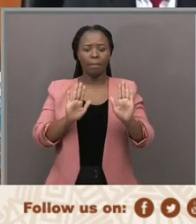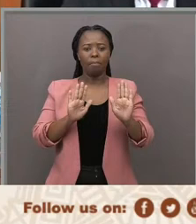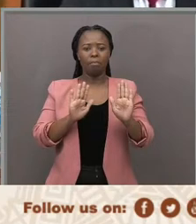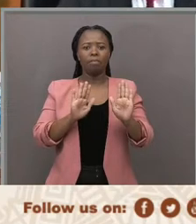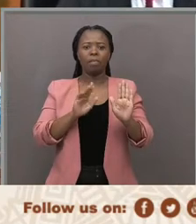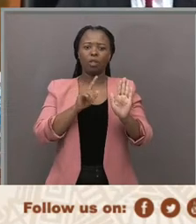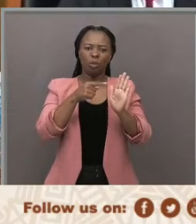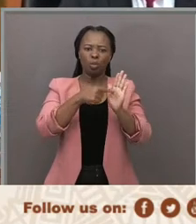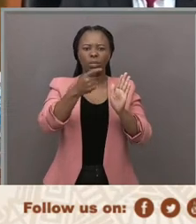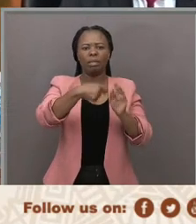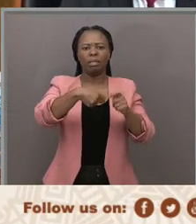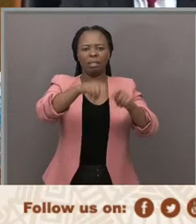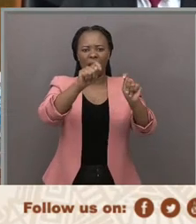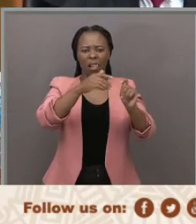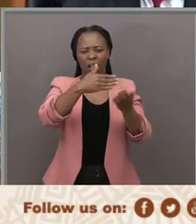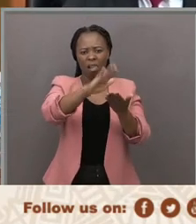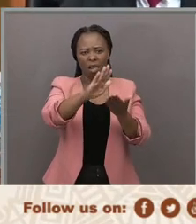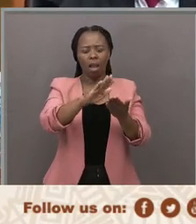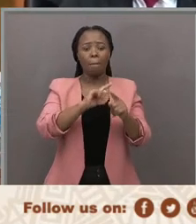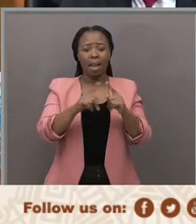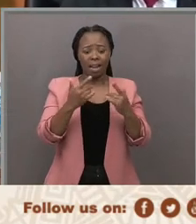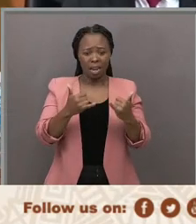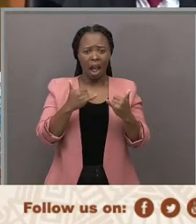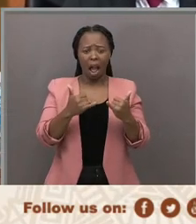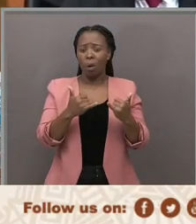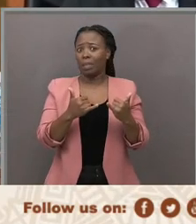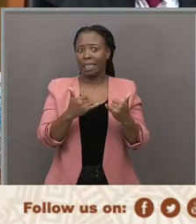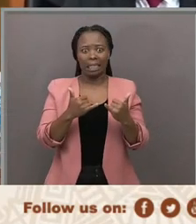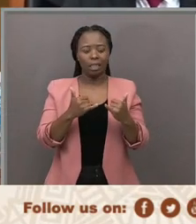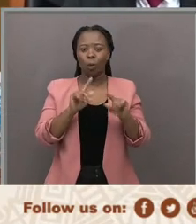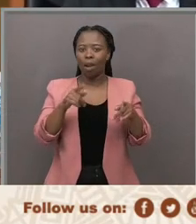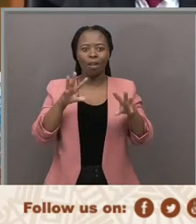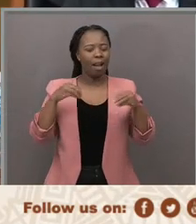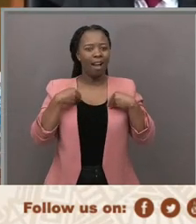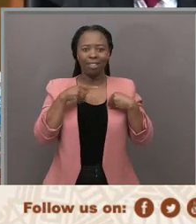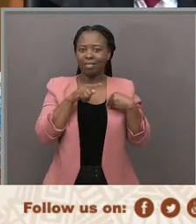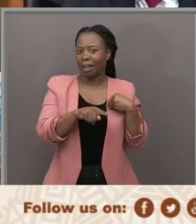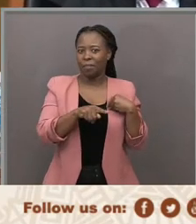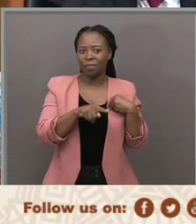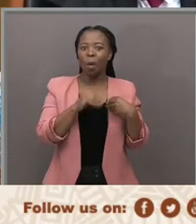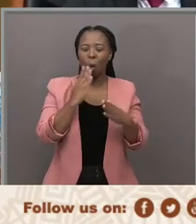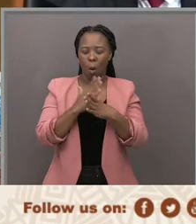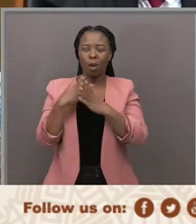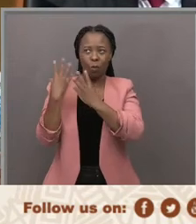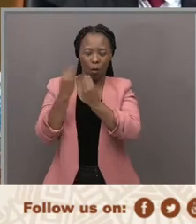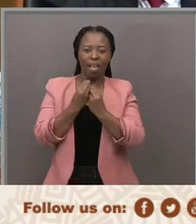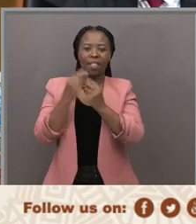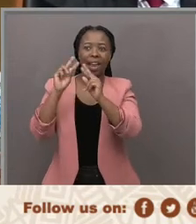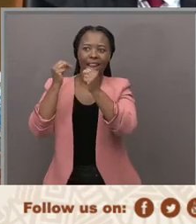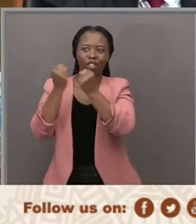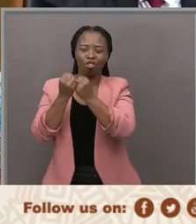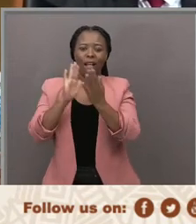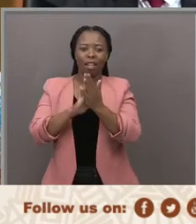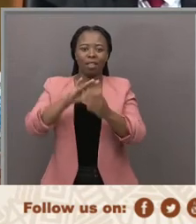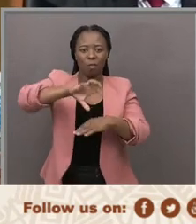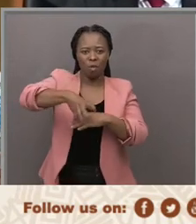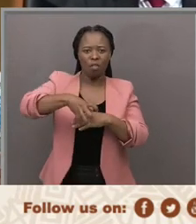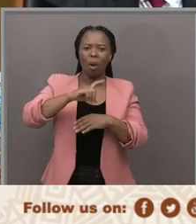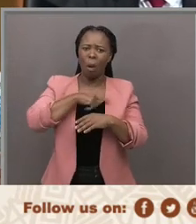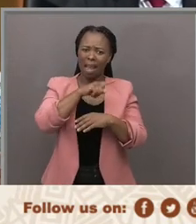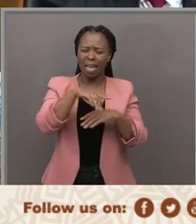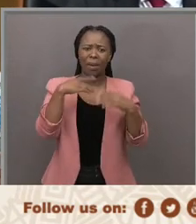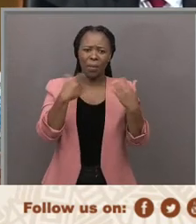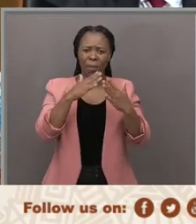are working together. We definitely cannot allow that. That's national heritage. We are